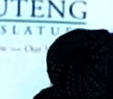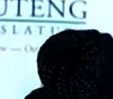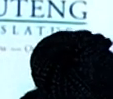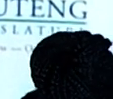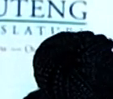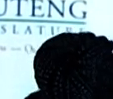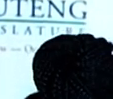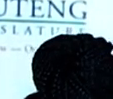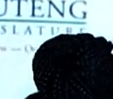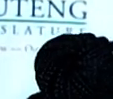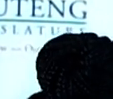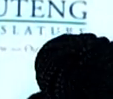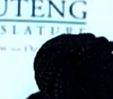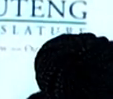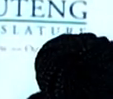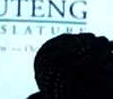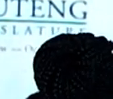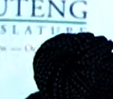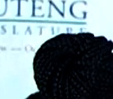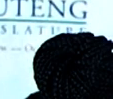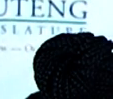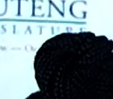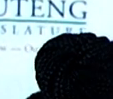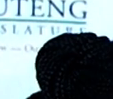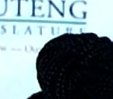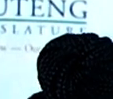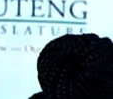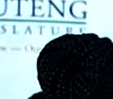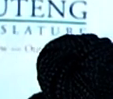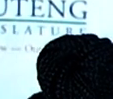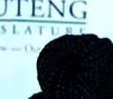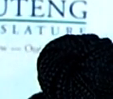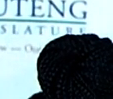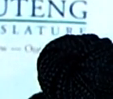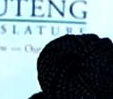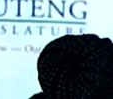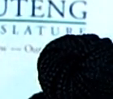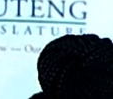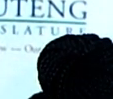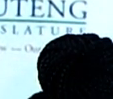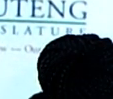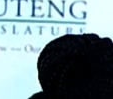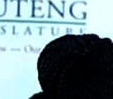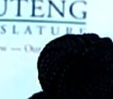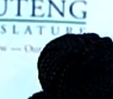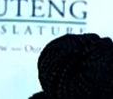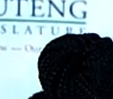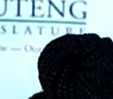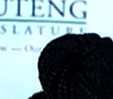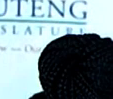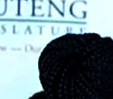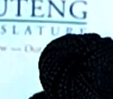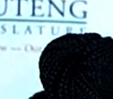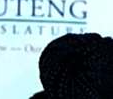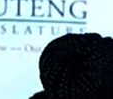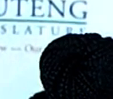I know some of the doubting Thomases in our legislature said, these things you are talking about would not happen. But